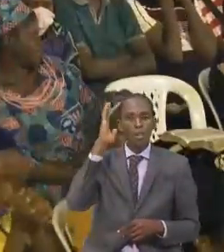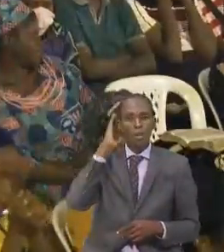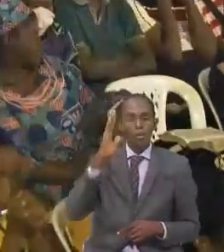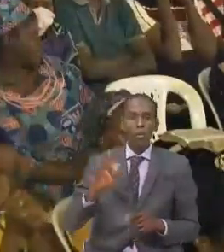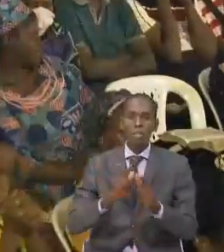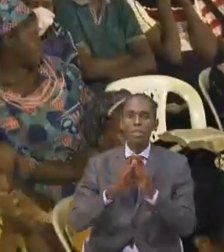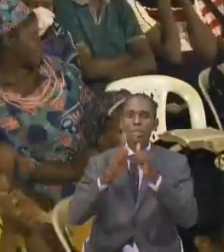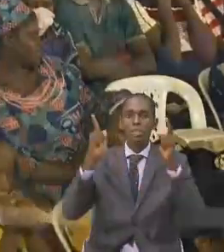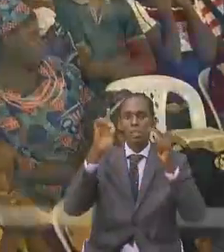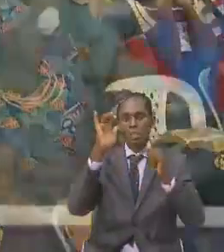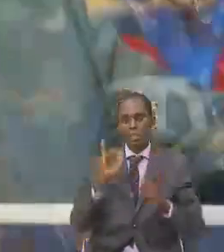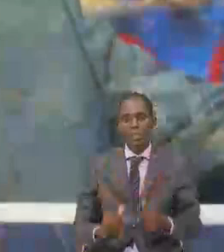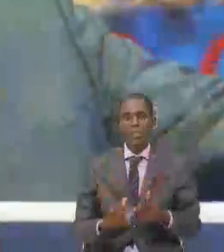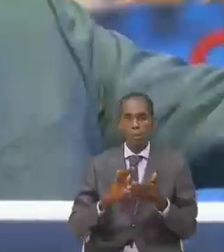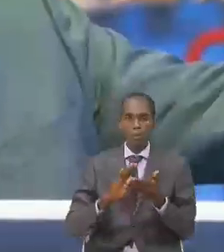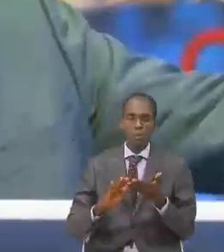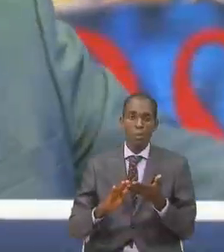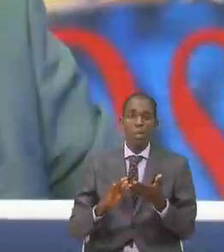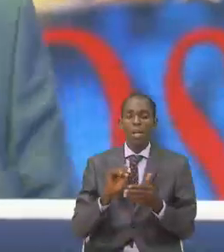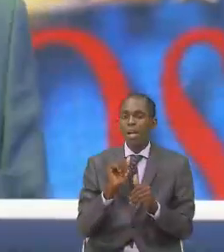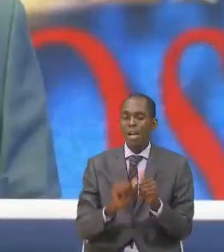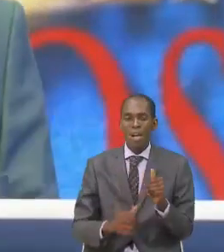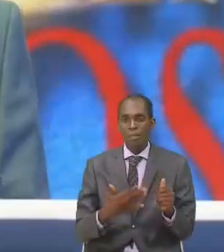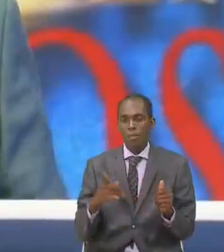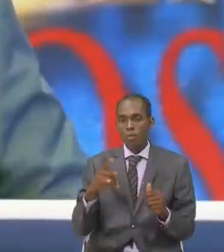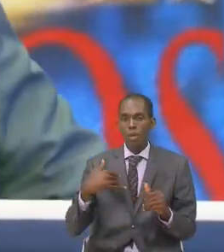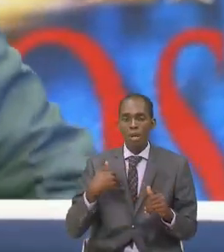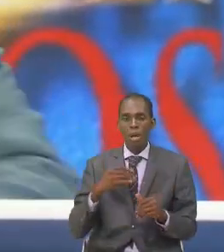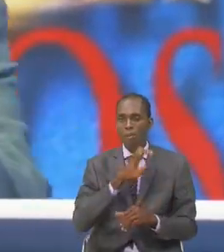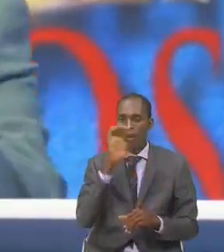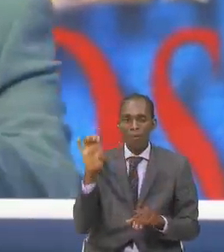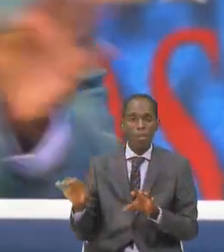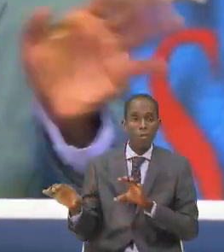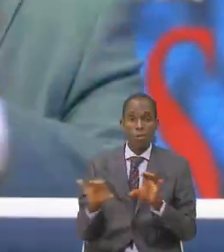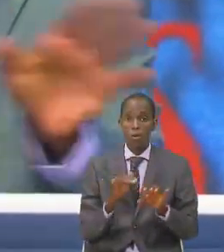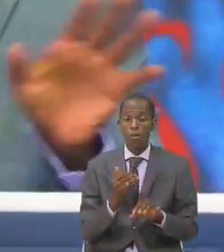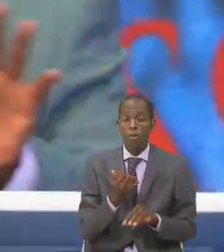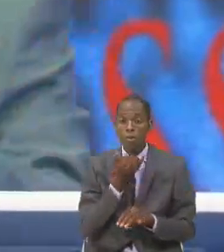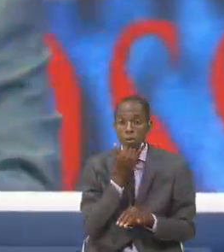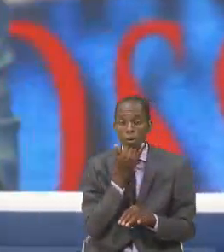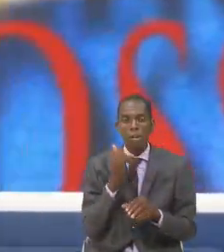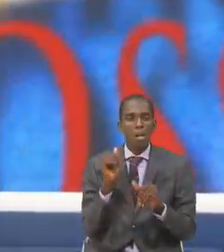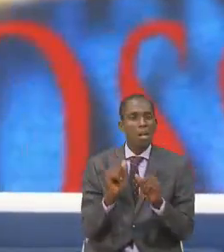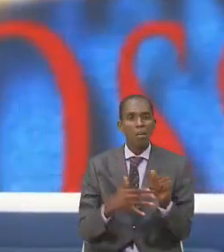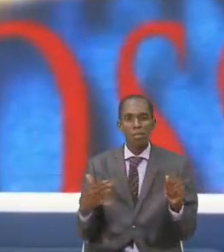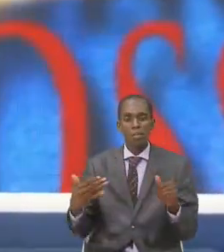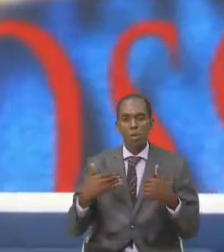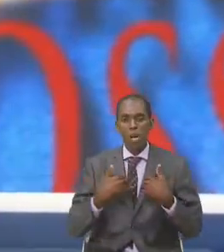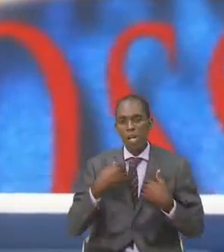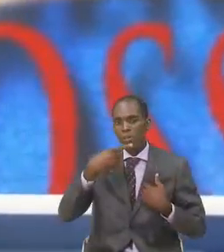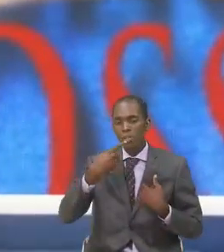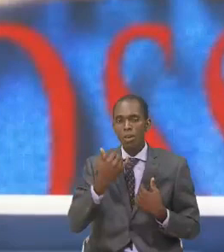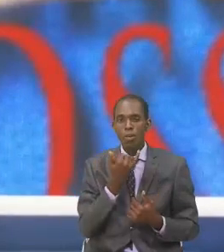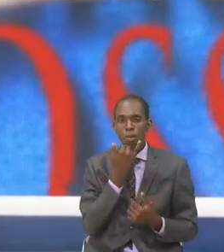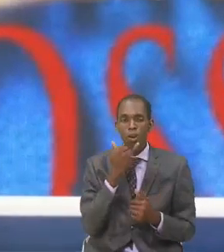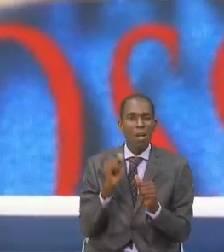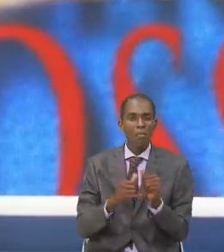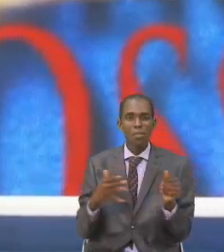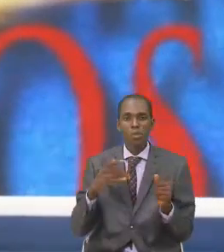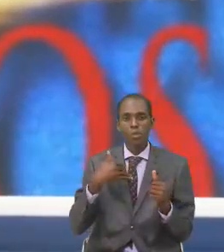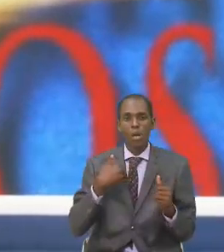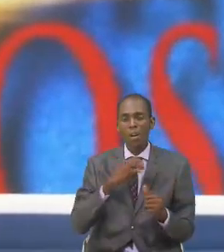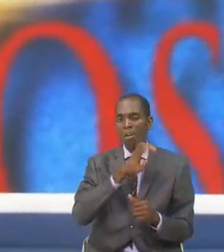God, for he will abundantly pardon. Everything you have ever done wrong, everything you've ever spoken